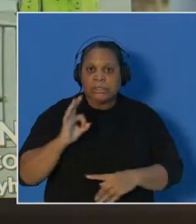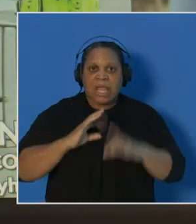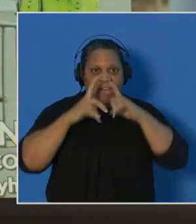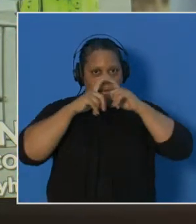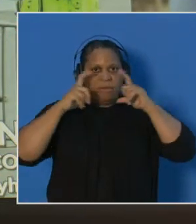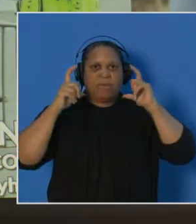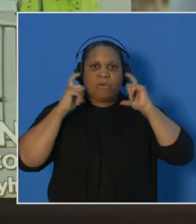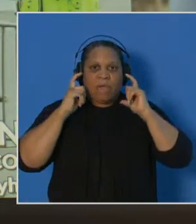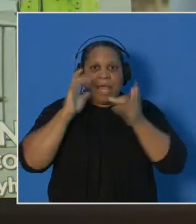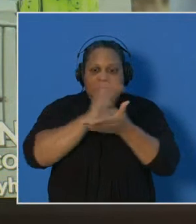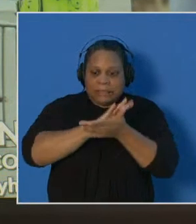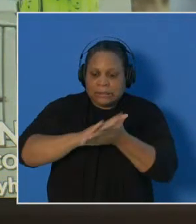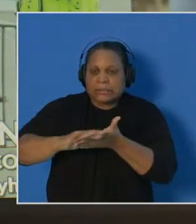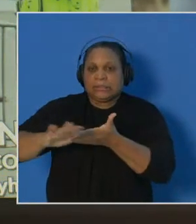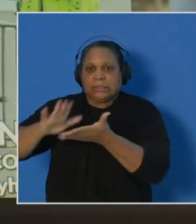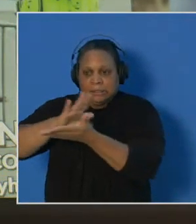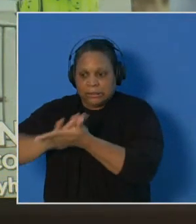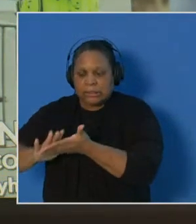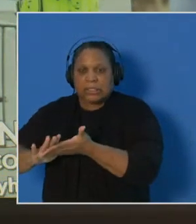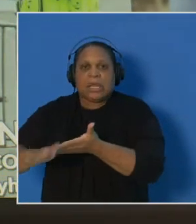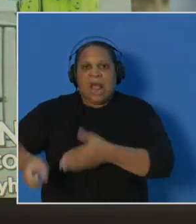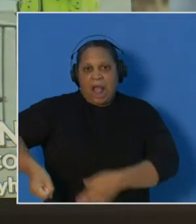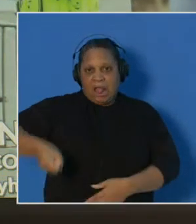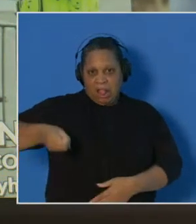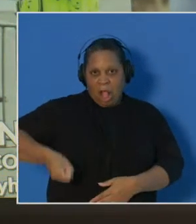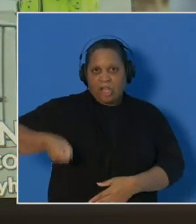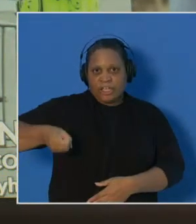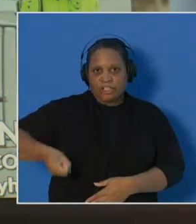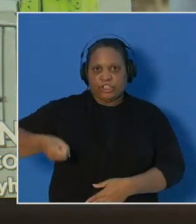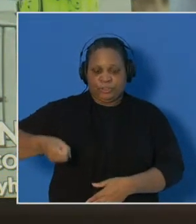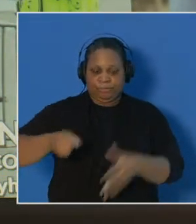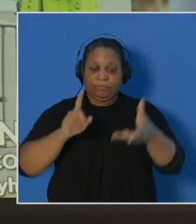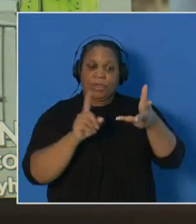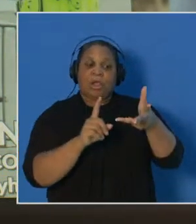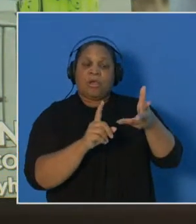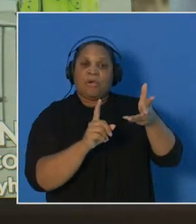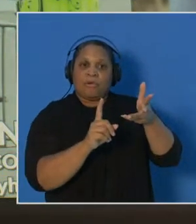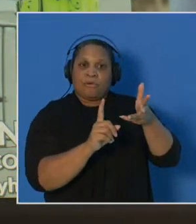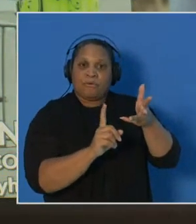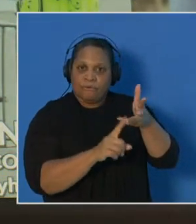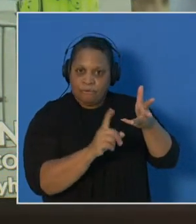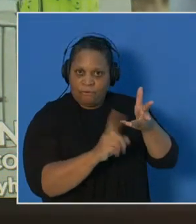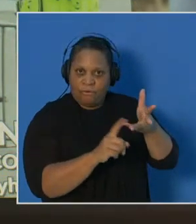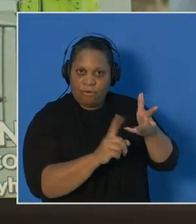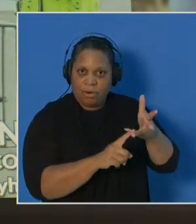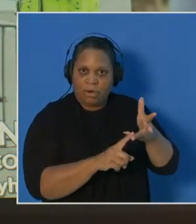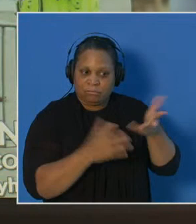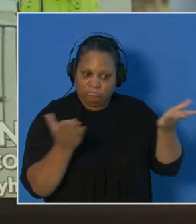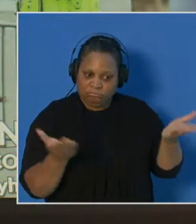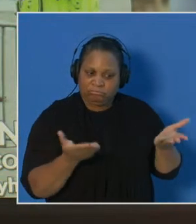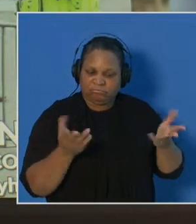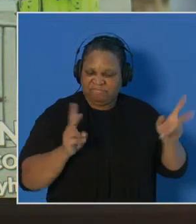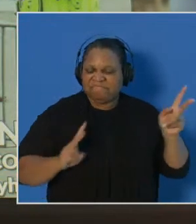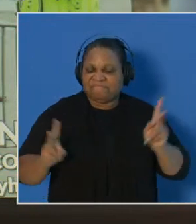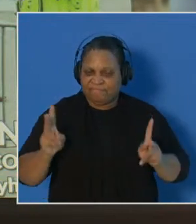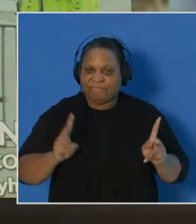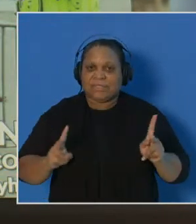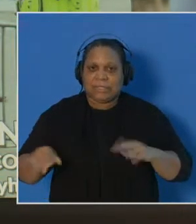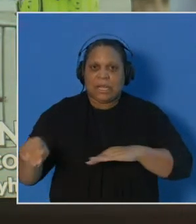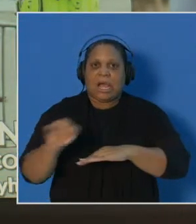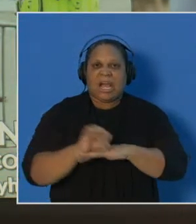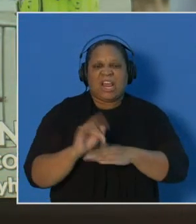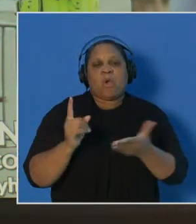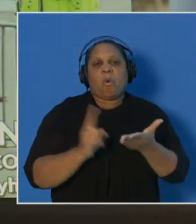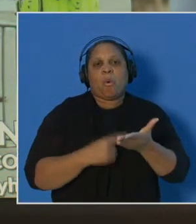the sanitization of luggage. Phase 4 on-island experience. Once visitors have exited